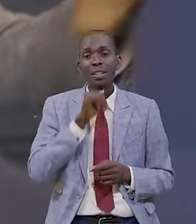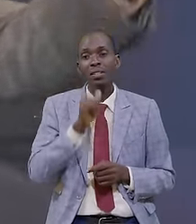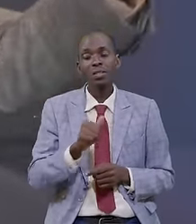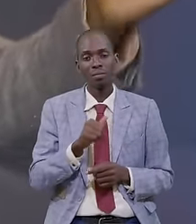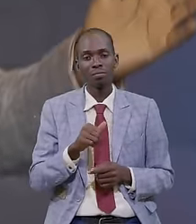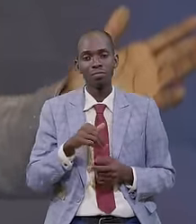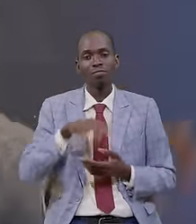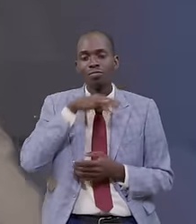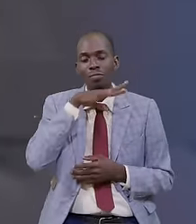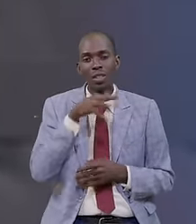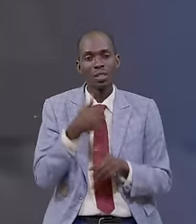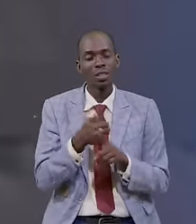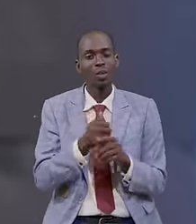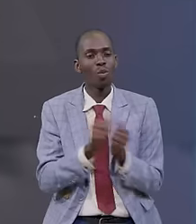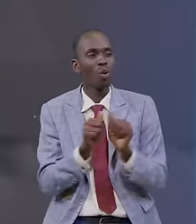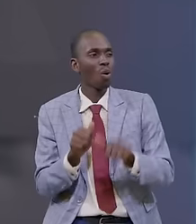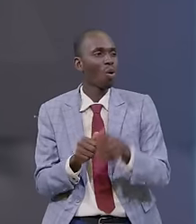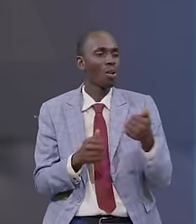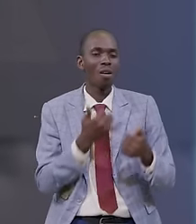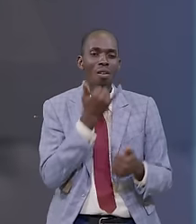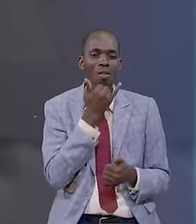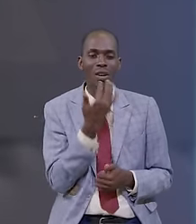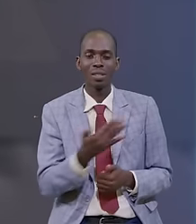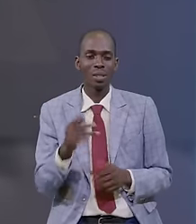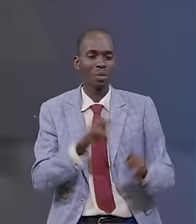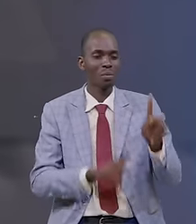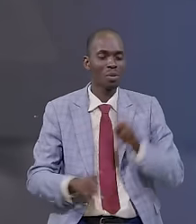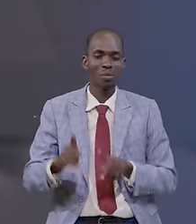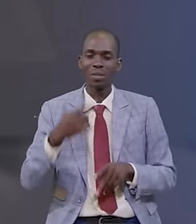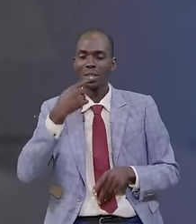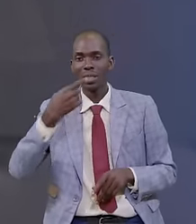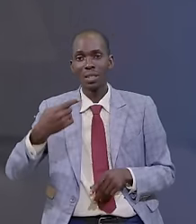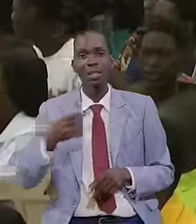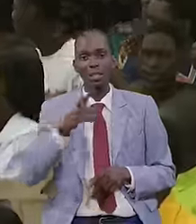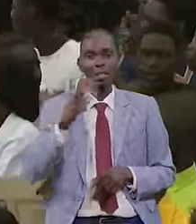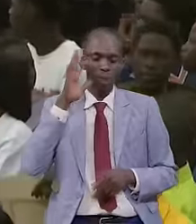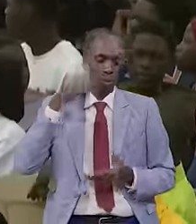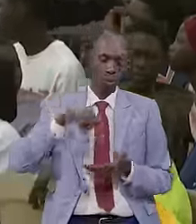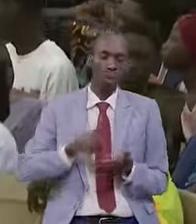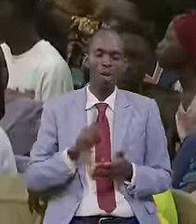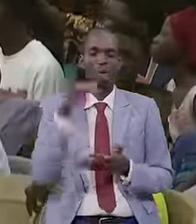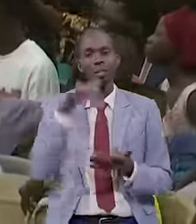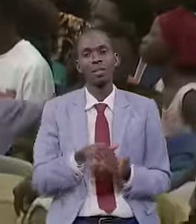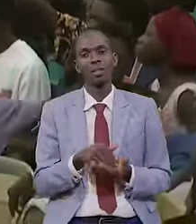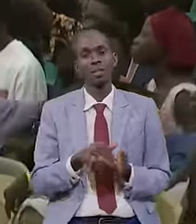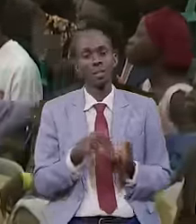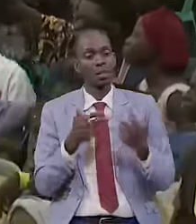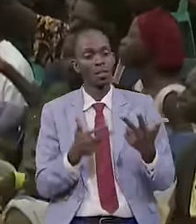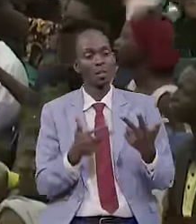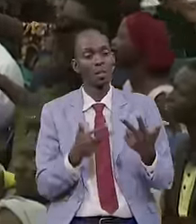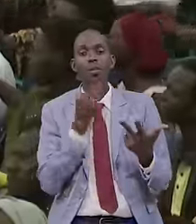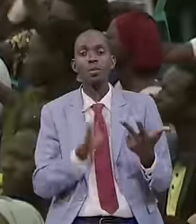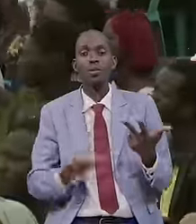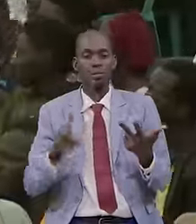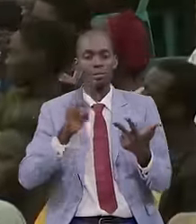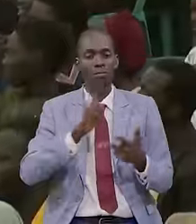the things that people are saying. You will get up again. Shadrach, Meshach, and Abednego.